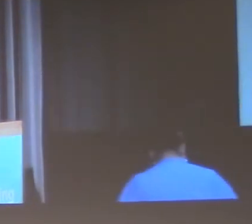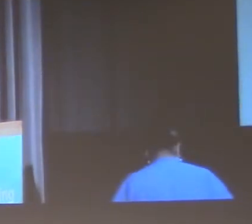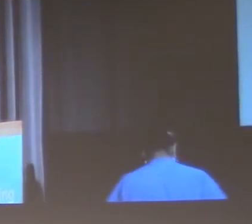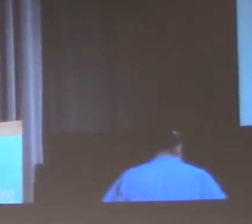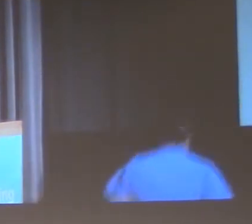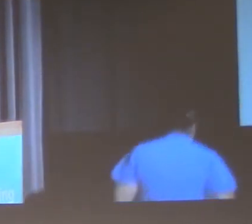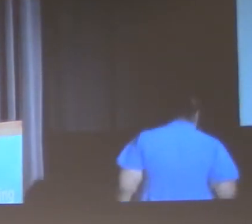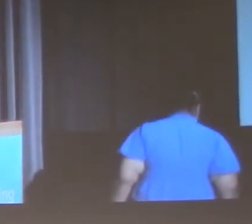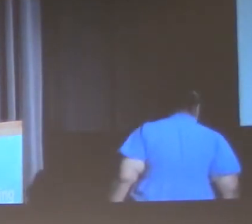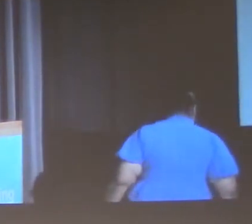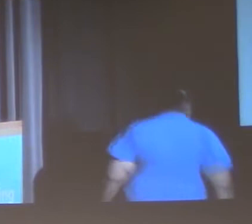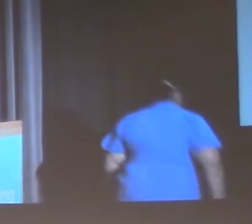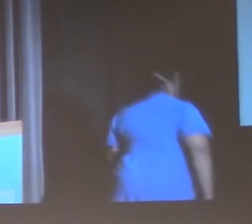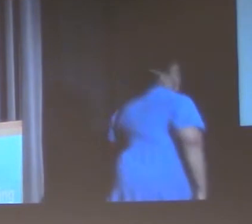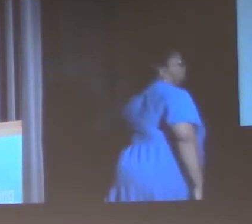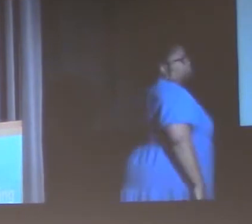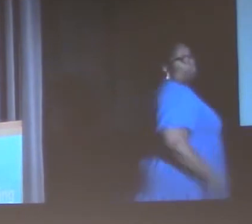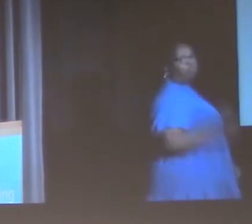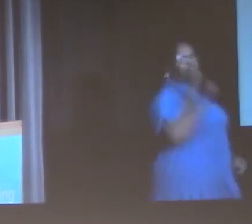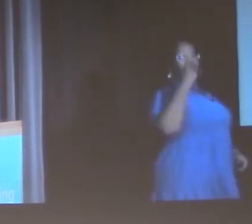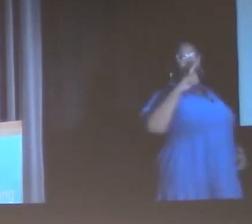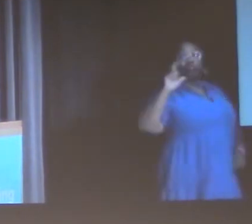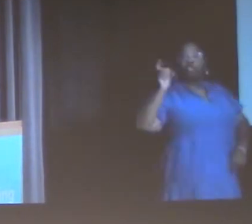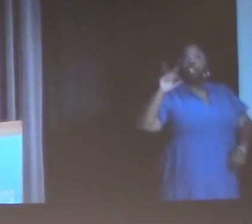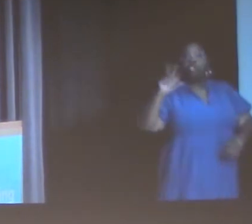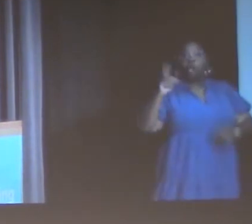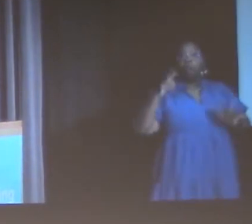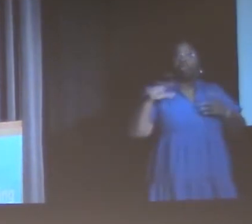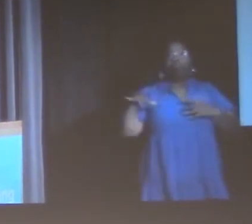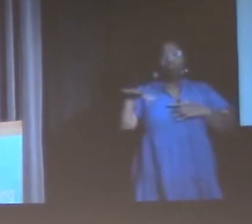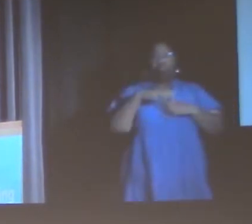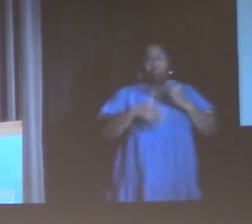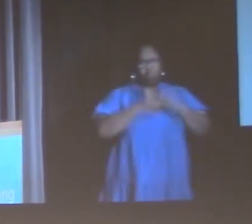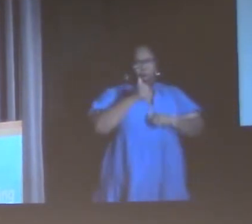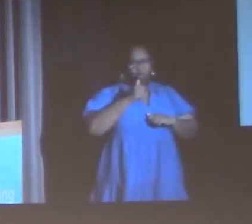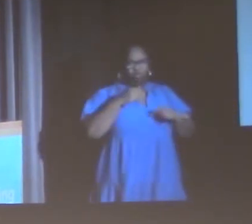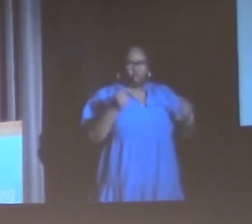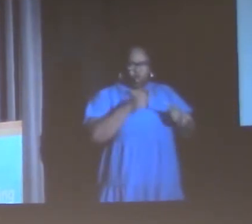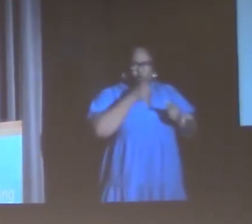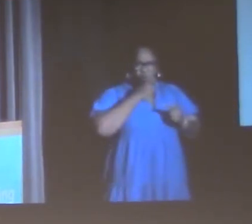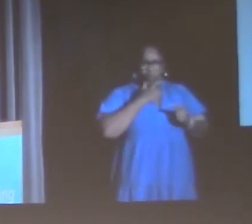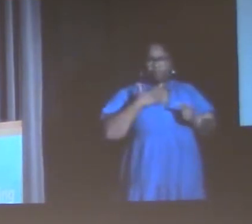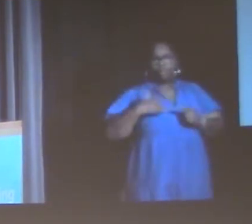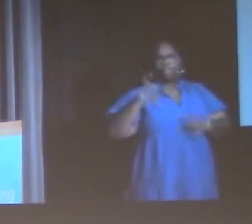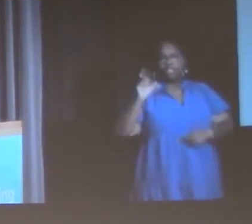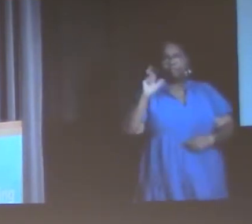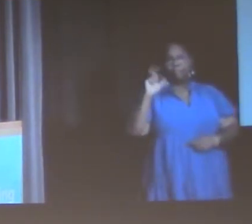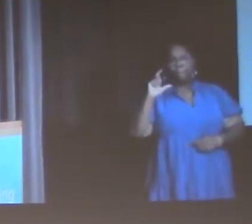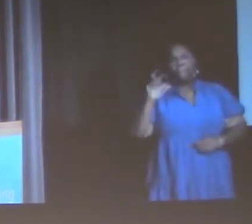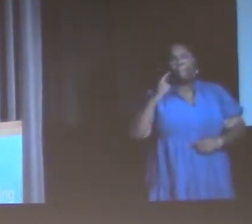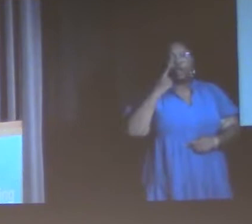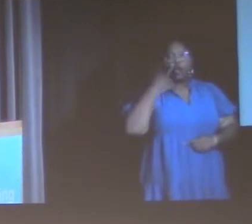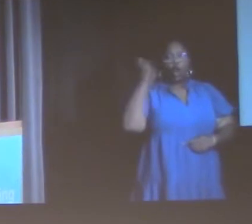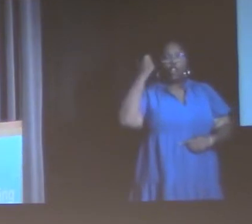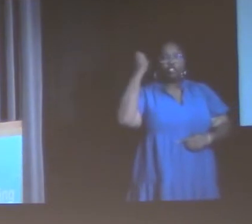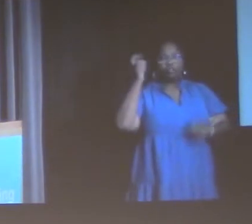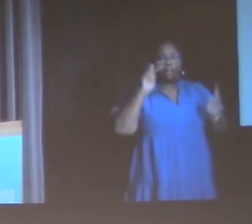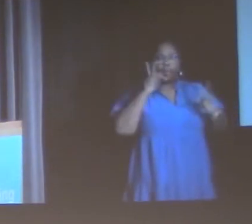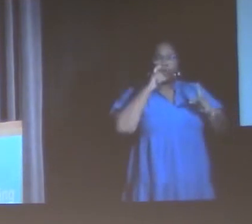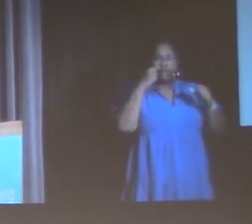most of the people that they harm were Muslim. And Kurdish people who fight the Islamic States on the ground are